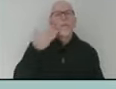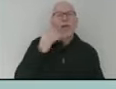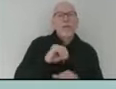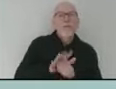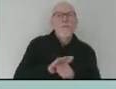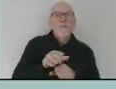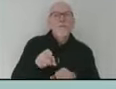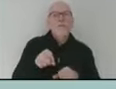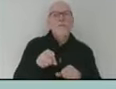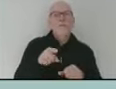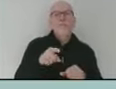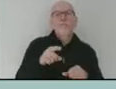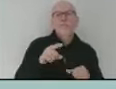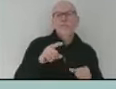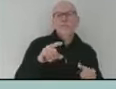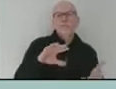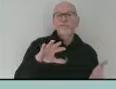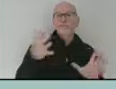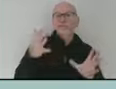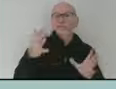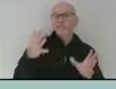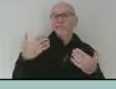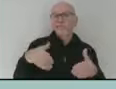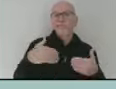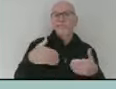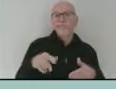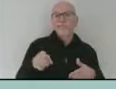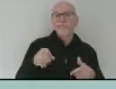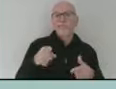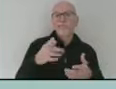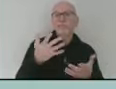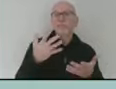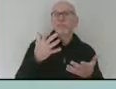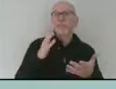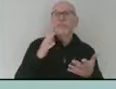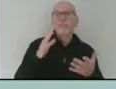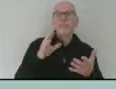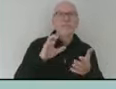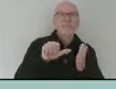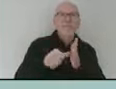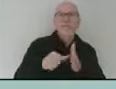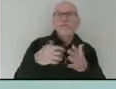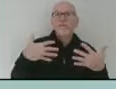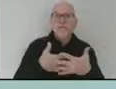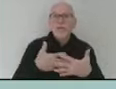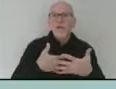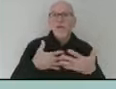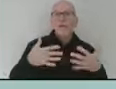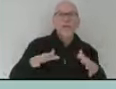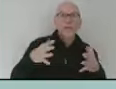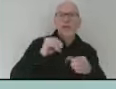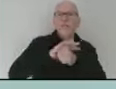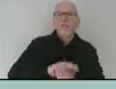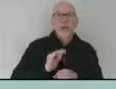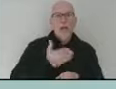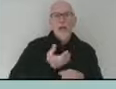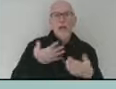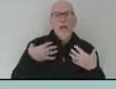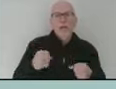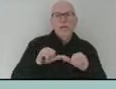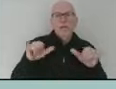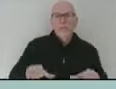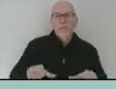COVID-19 crisis has caused fear, anxiety, and has stressed our entire healthcare system. You know, every